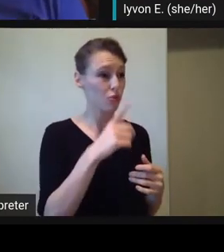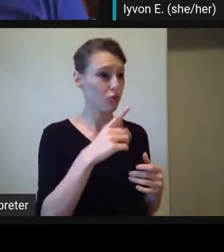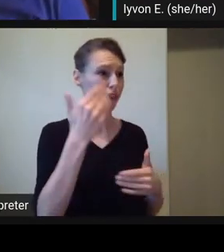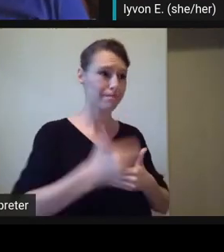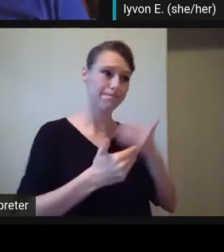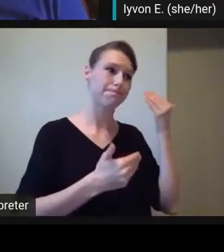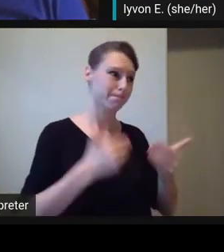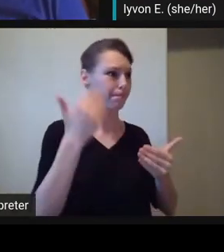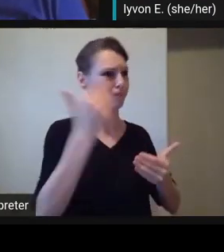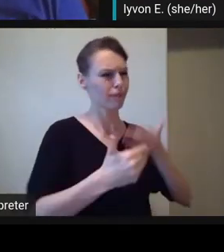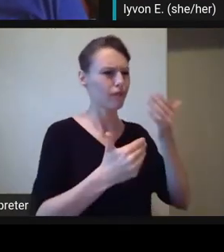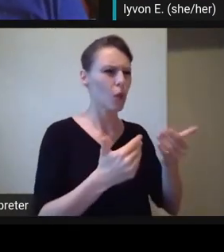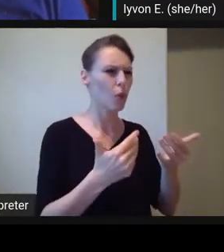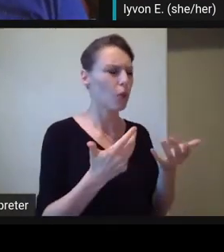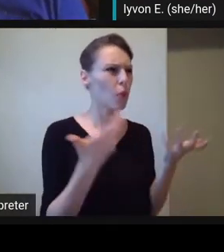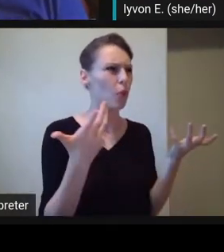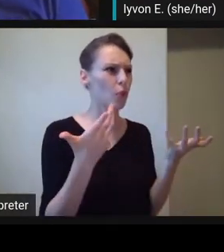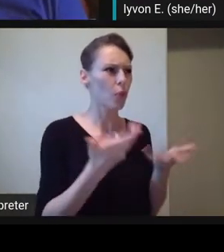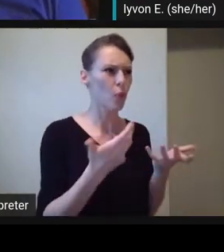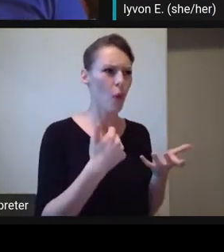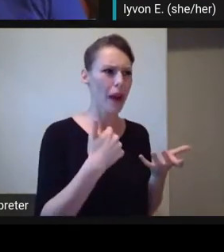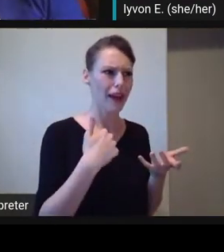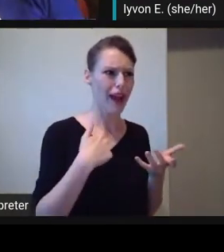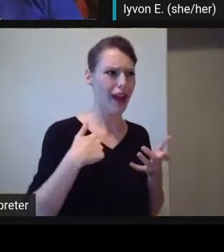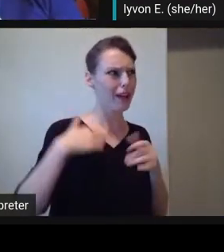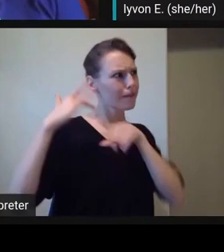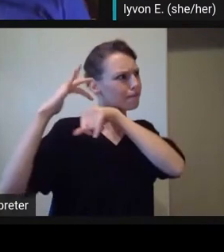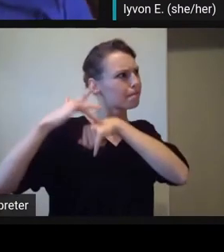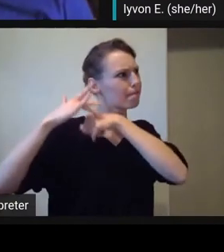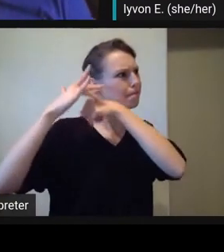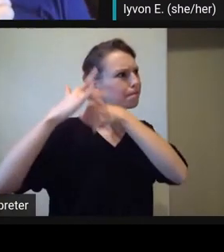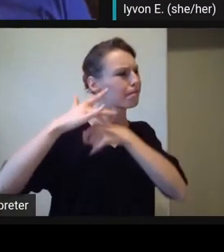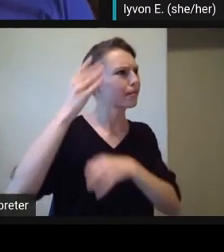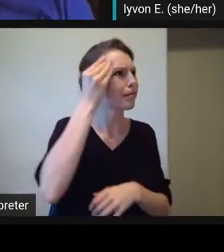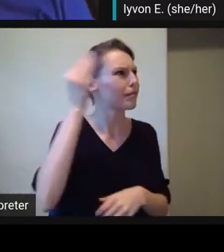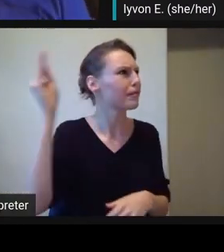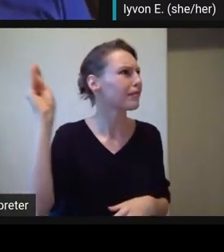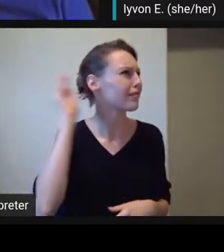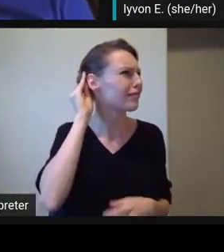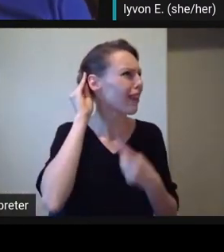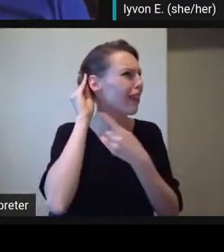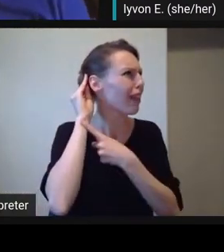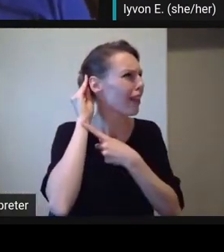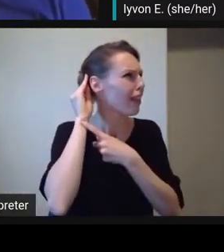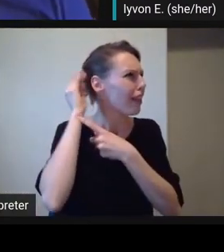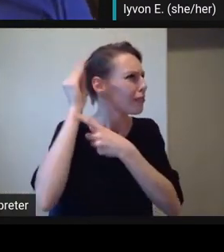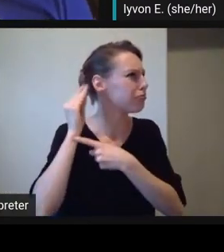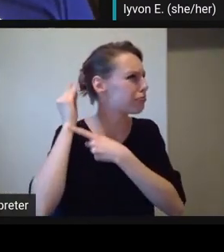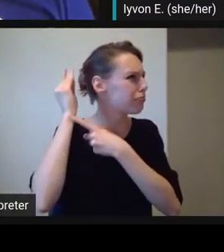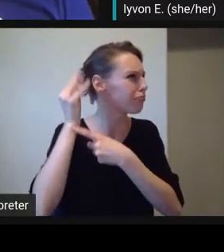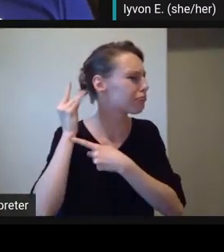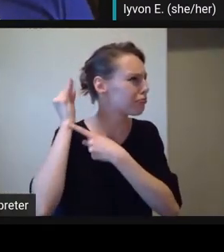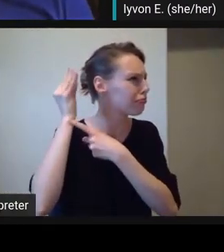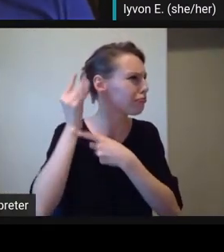what just stays in my head long enough? Right. You know, what is not gonna let itself like leave my heart,